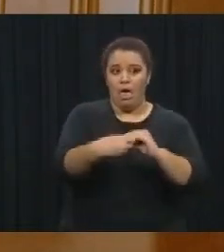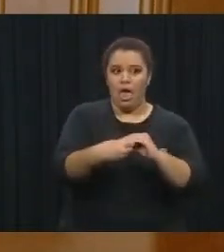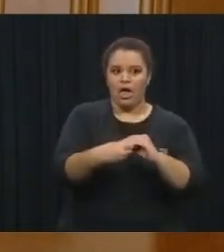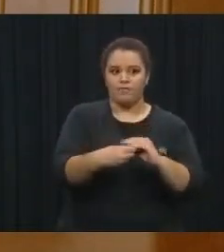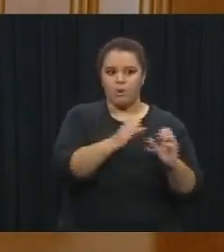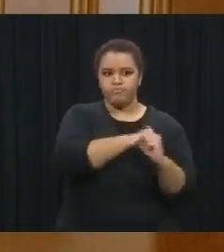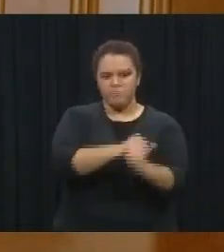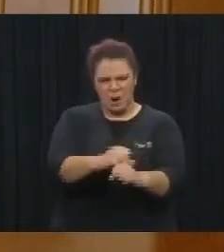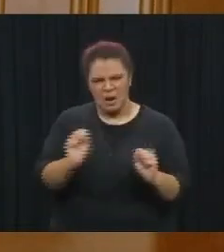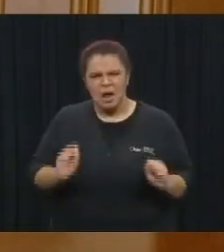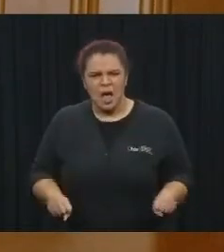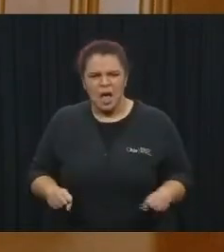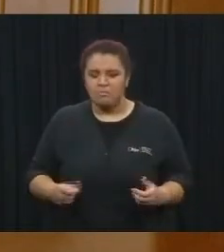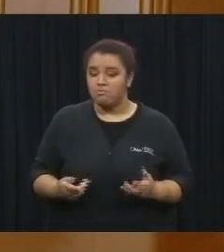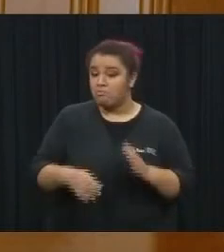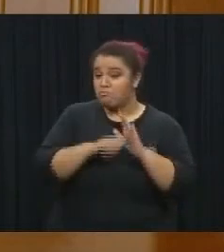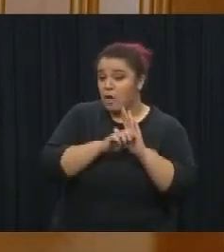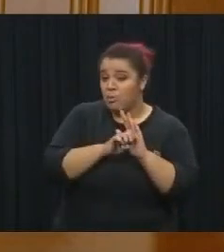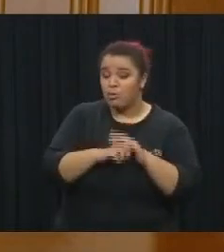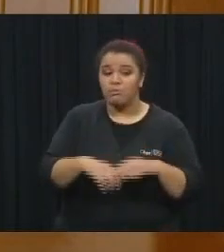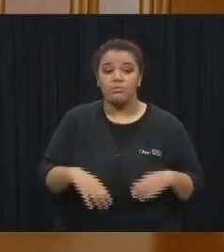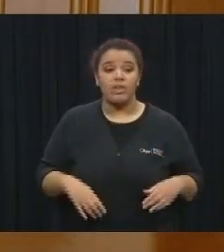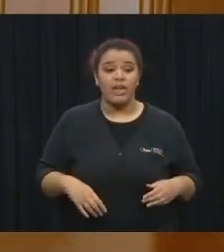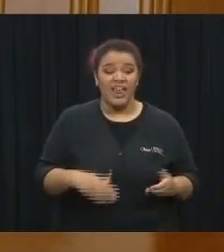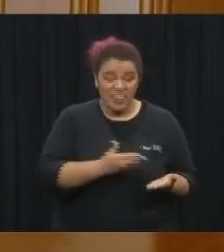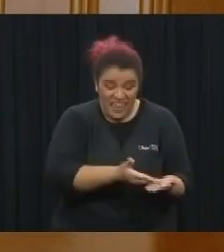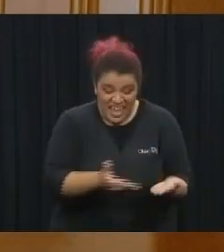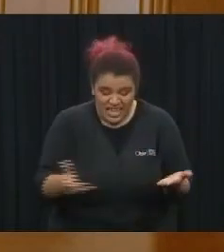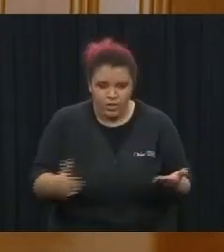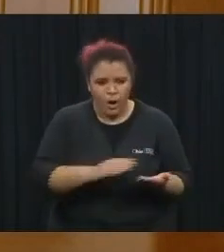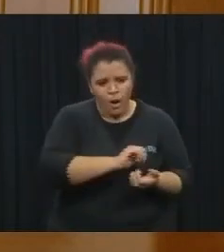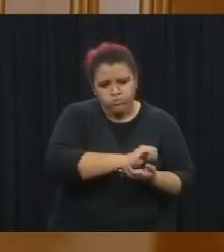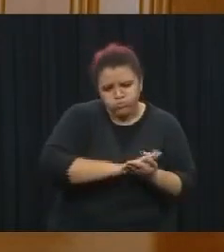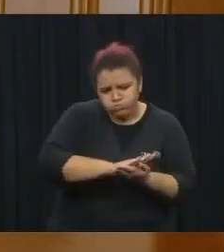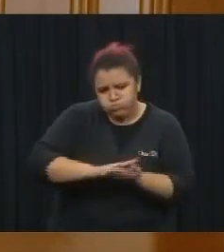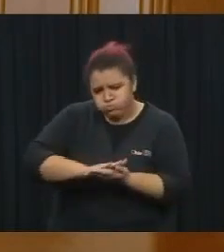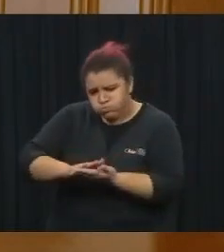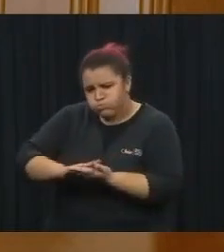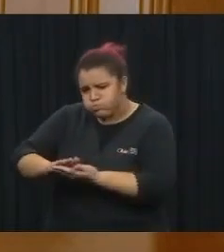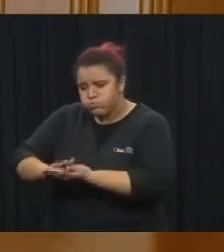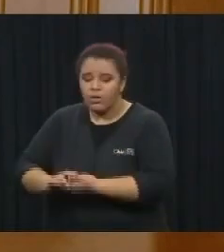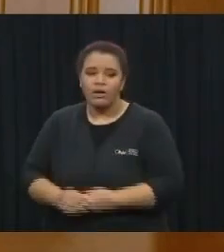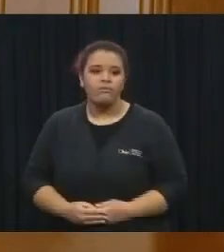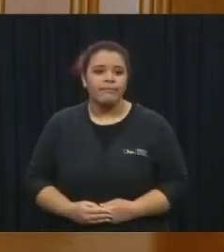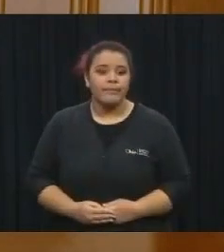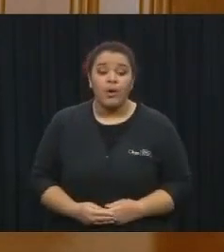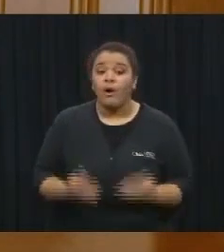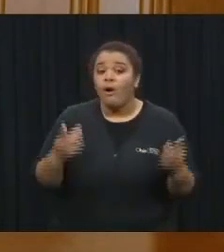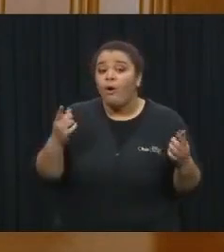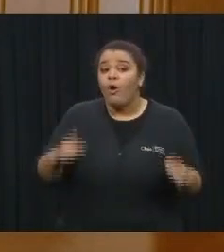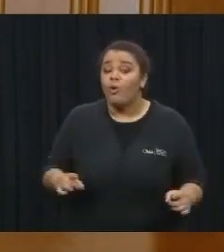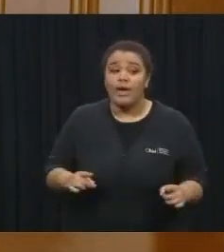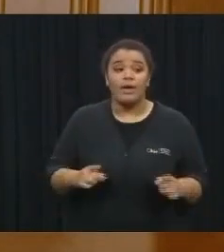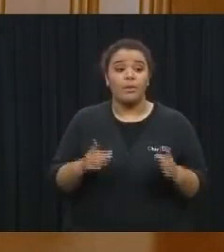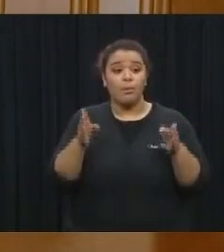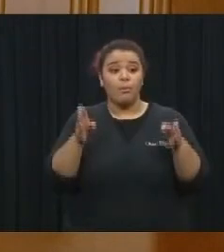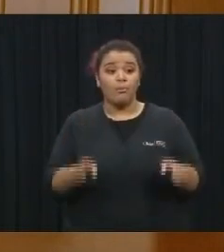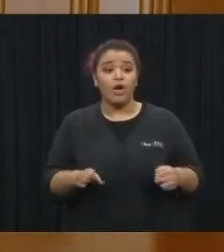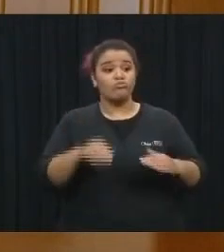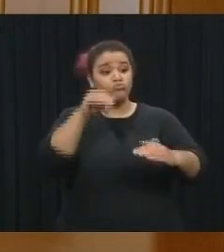surfaces constantly, checking with that employee when that employee comes in the door, and making sure that employee is not sick,